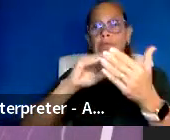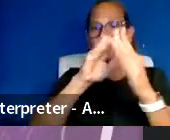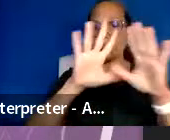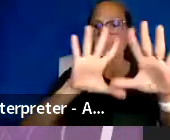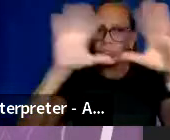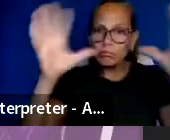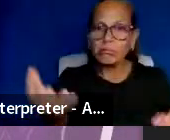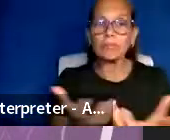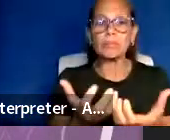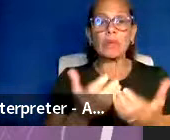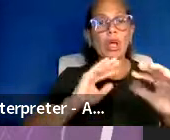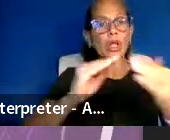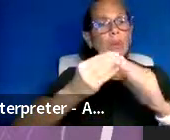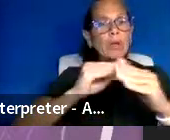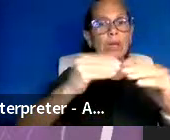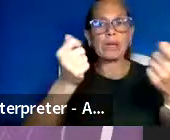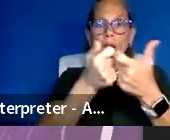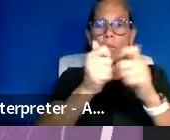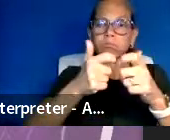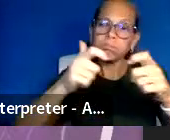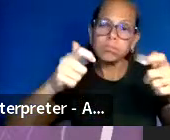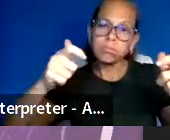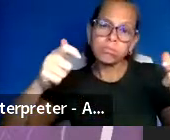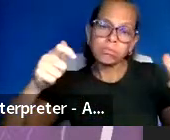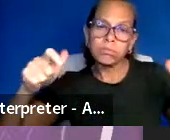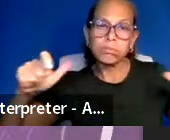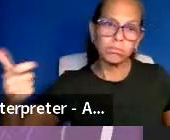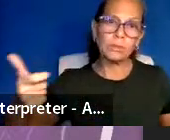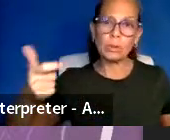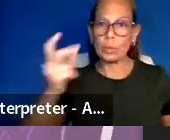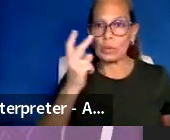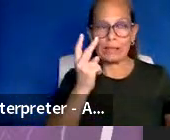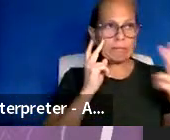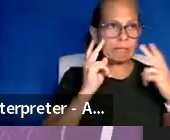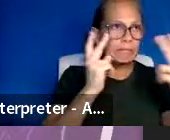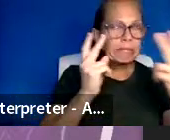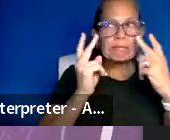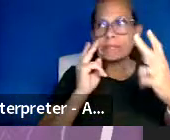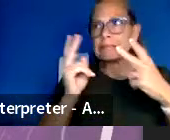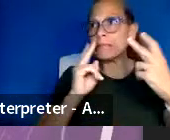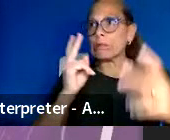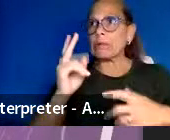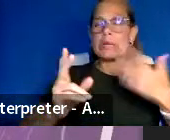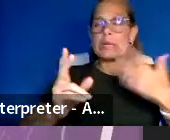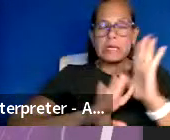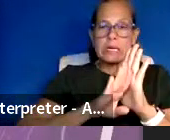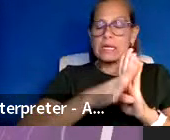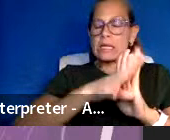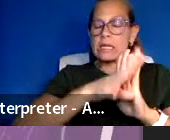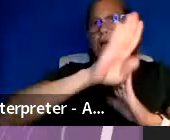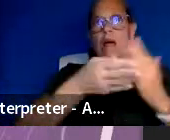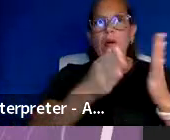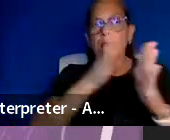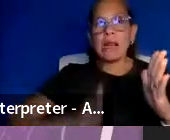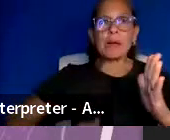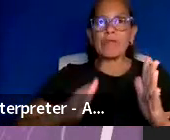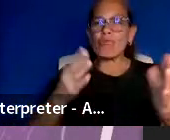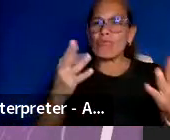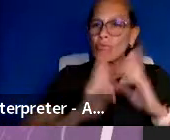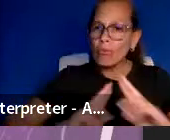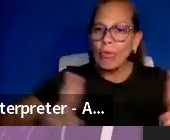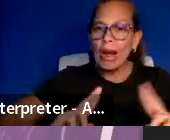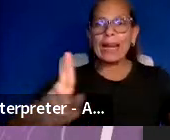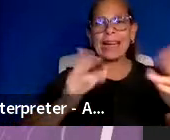As our communities grow, we must reflect our thriving neighborhoods. This project has been on the table for years, and now the red